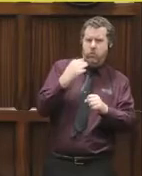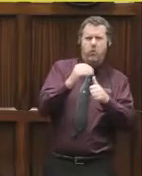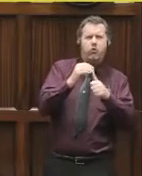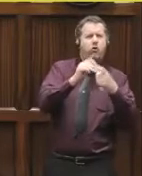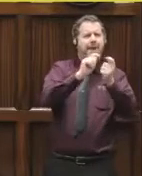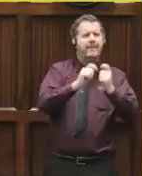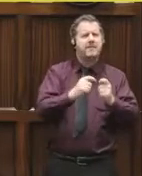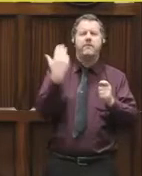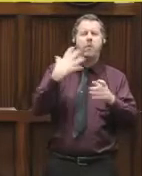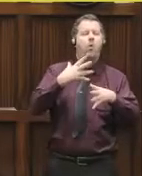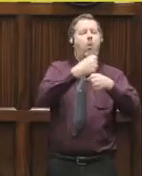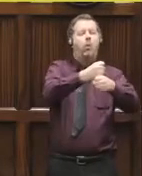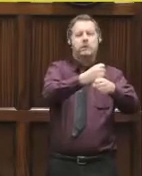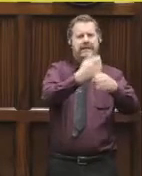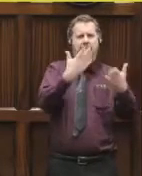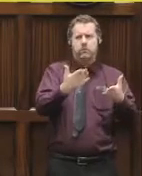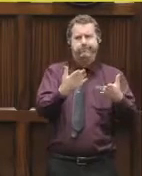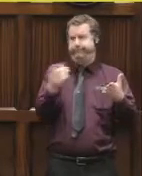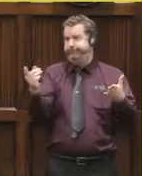just.